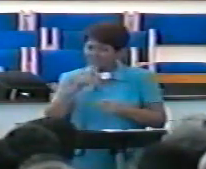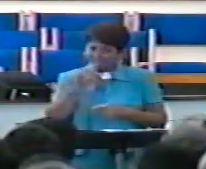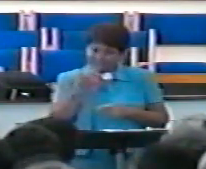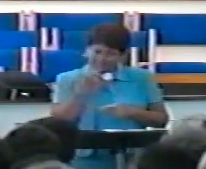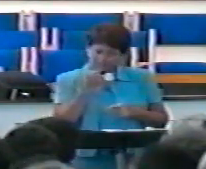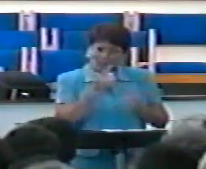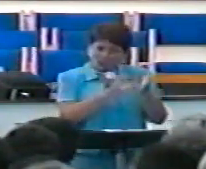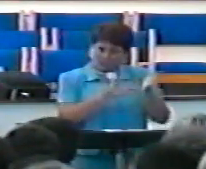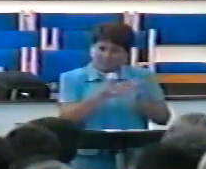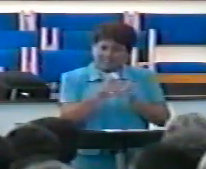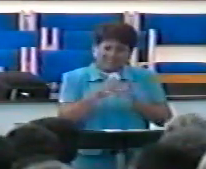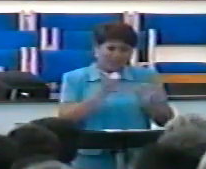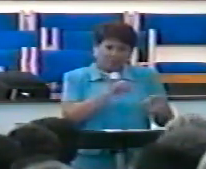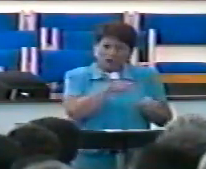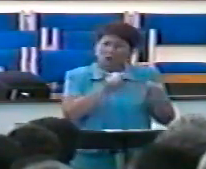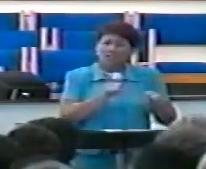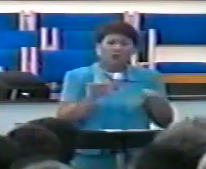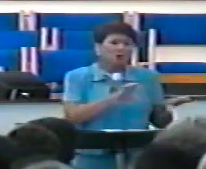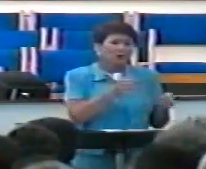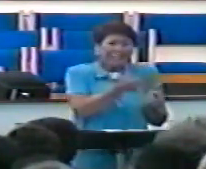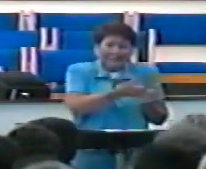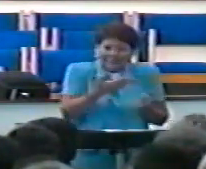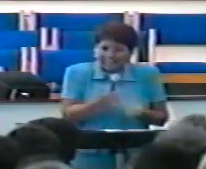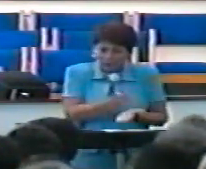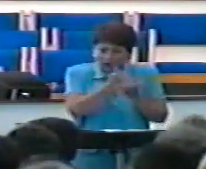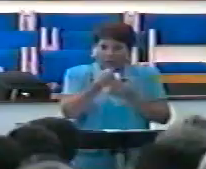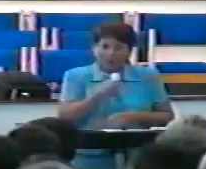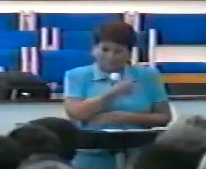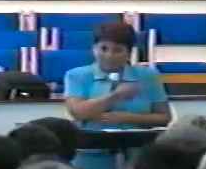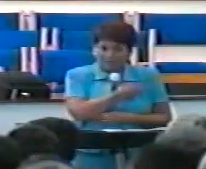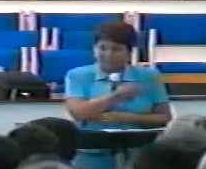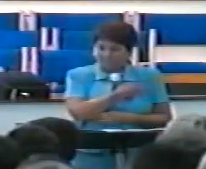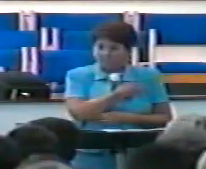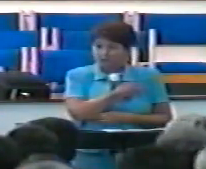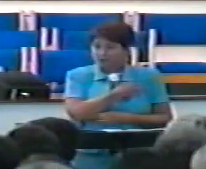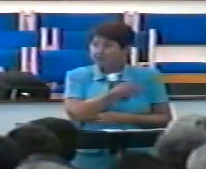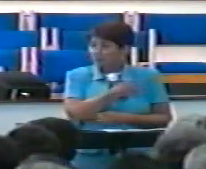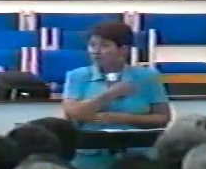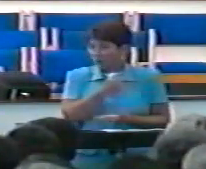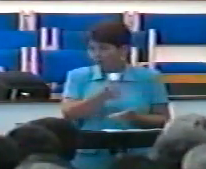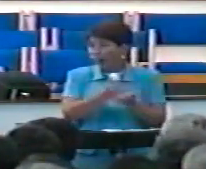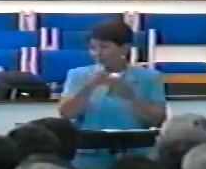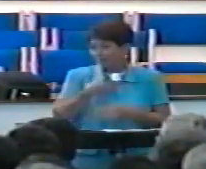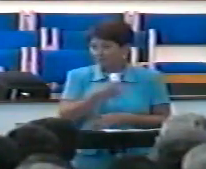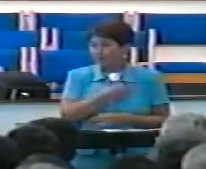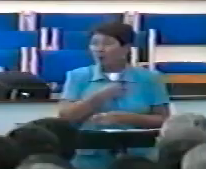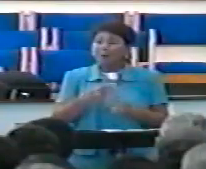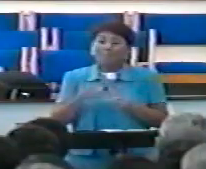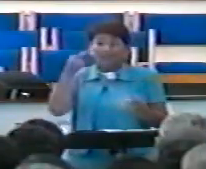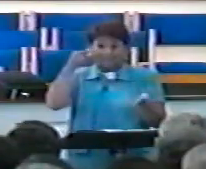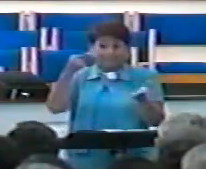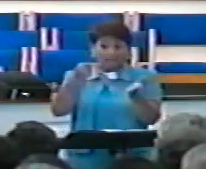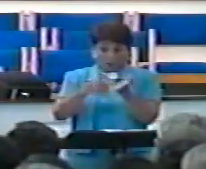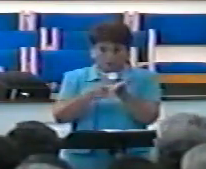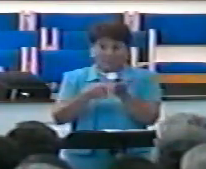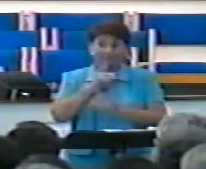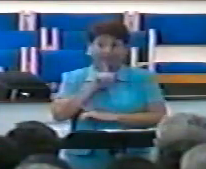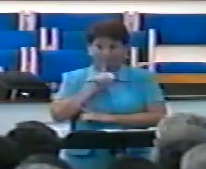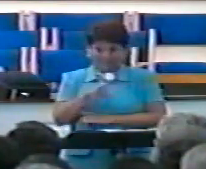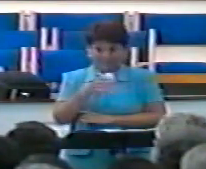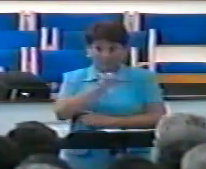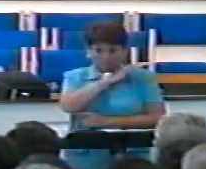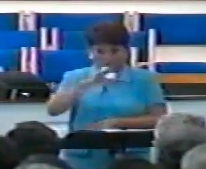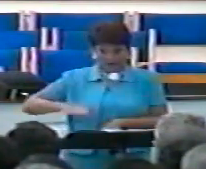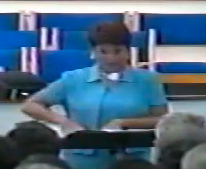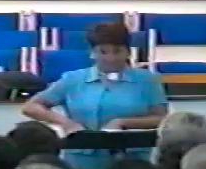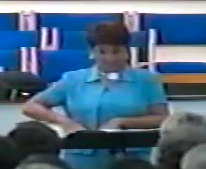father, the condition of the son. But now notice finally this morning, the command of